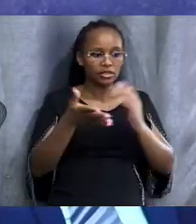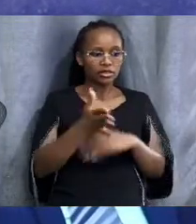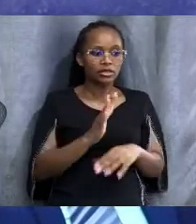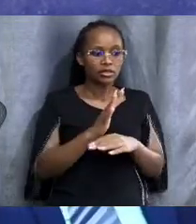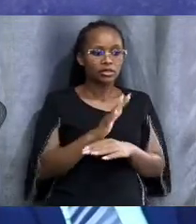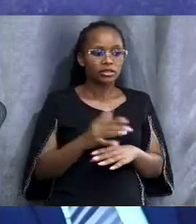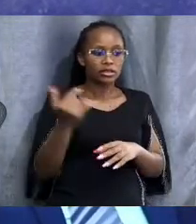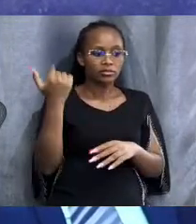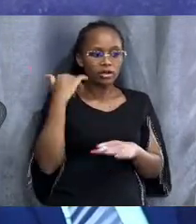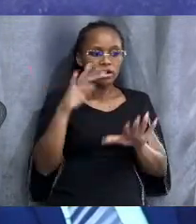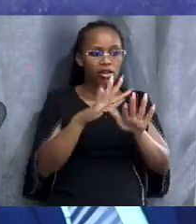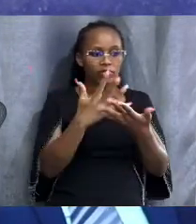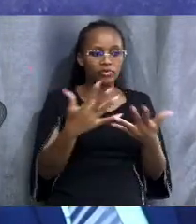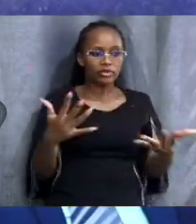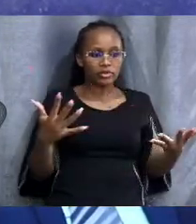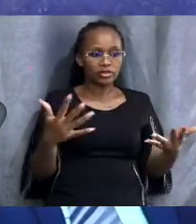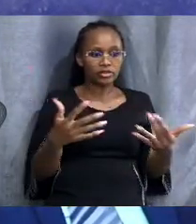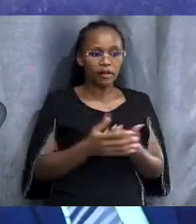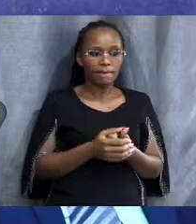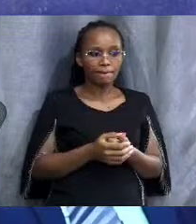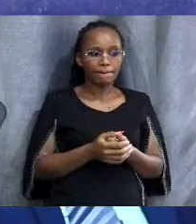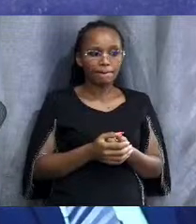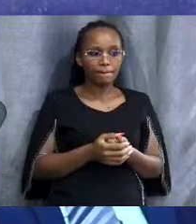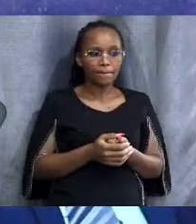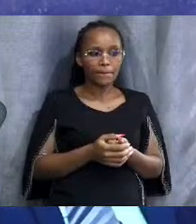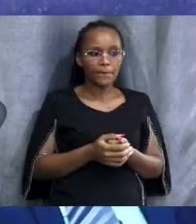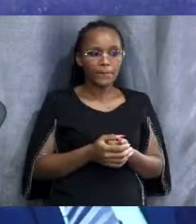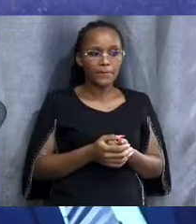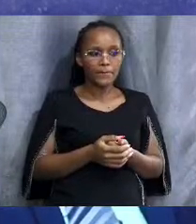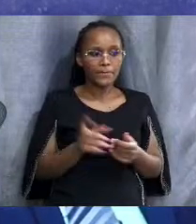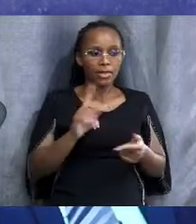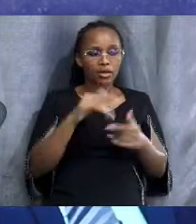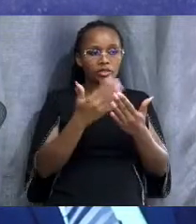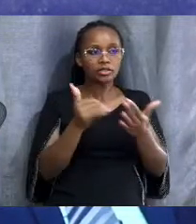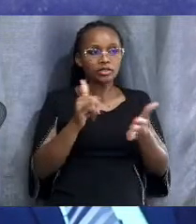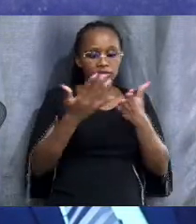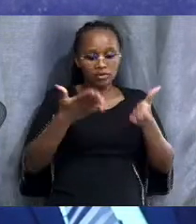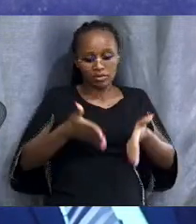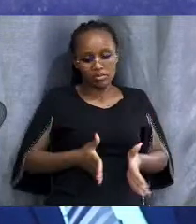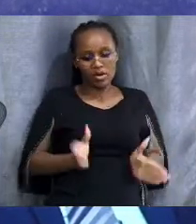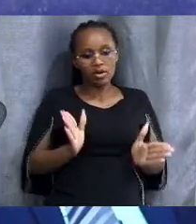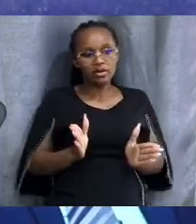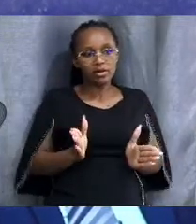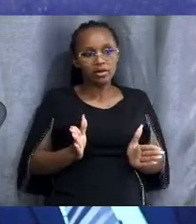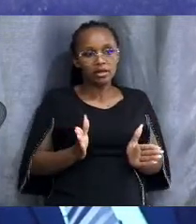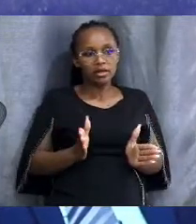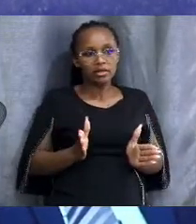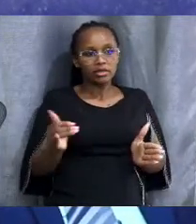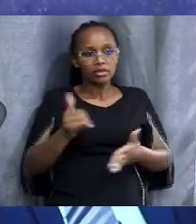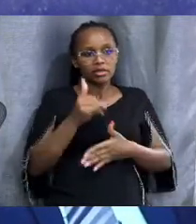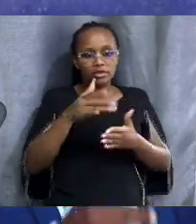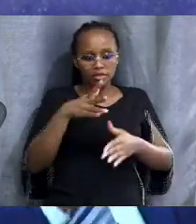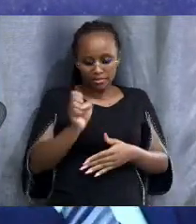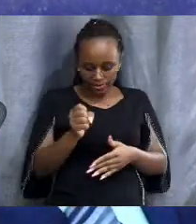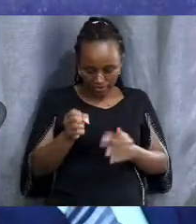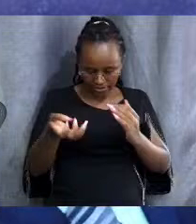God is behind every beginning. When these children were born, it was God who brought